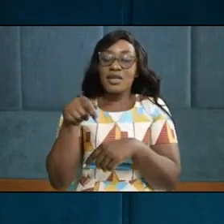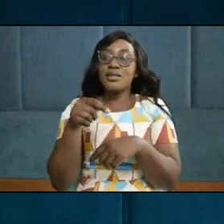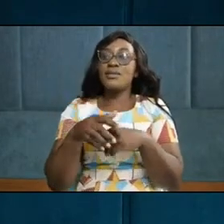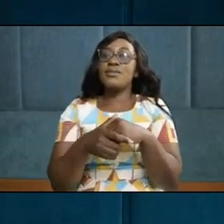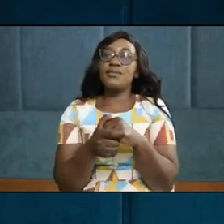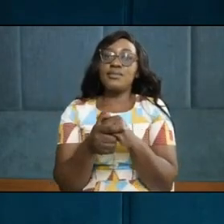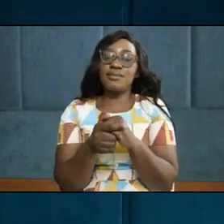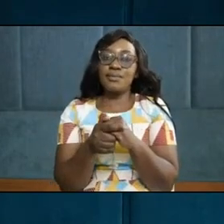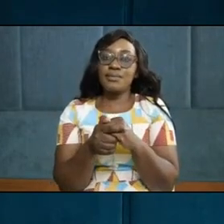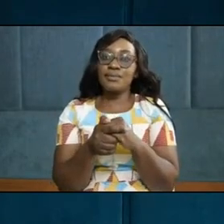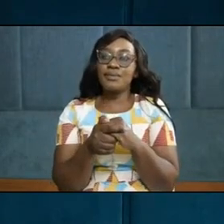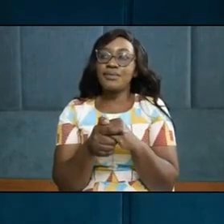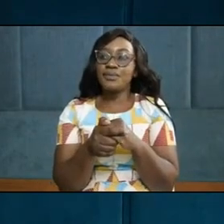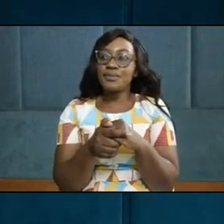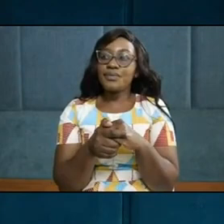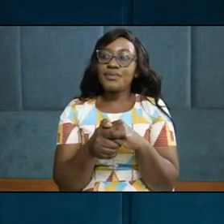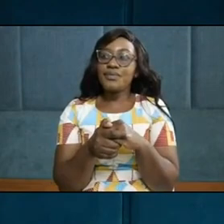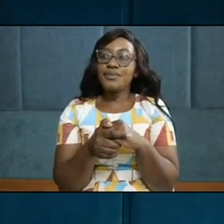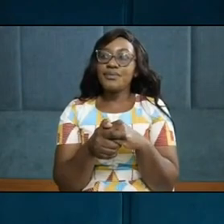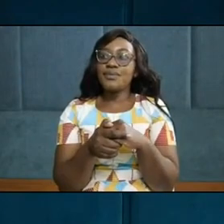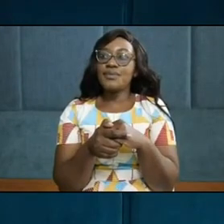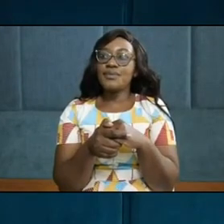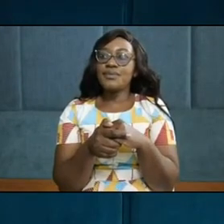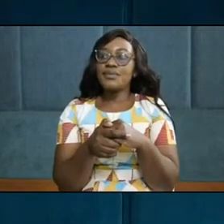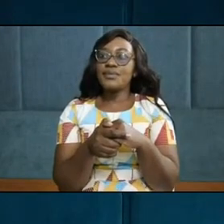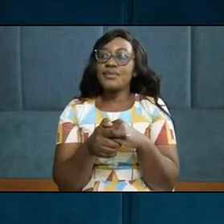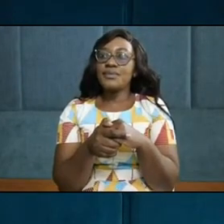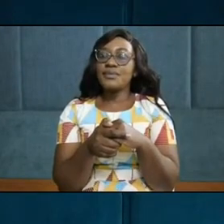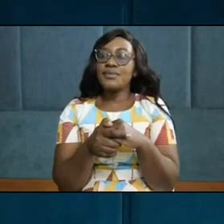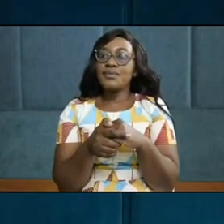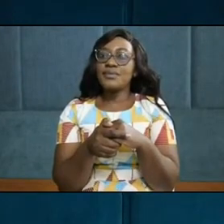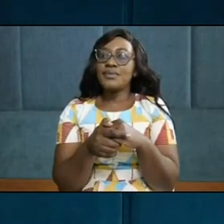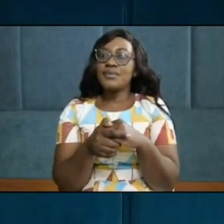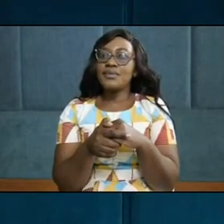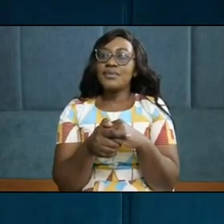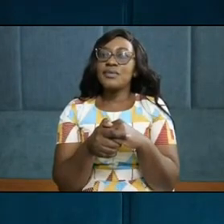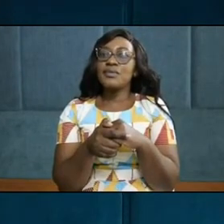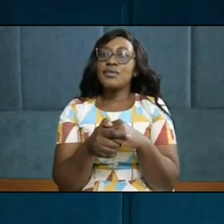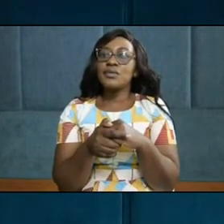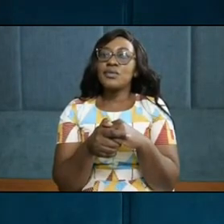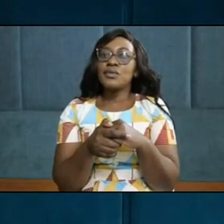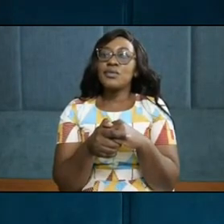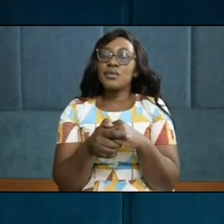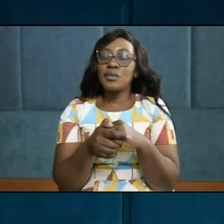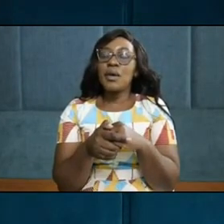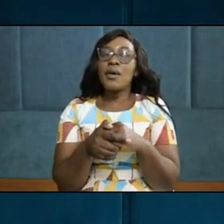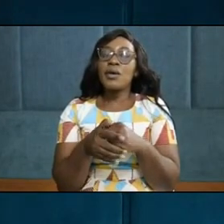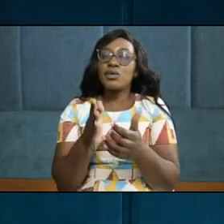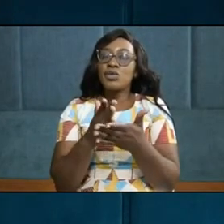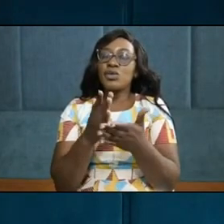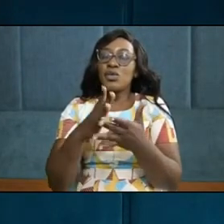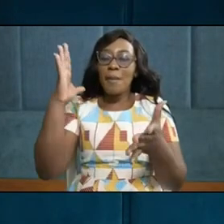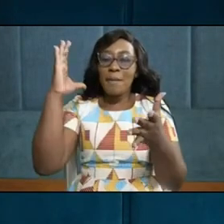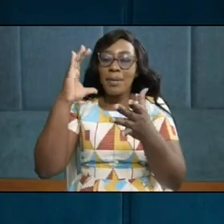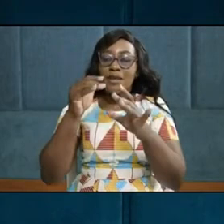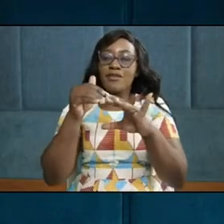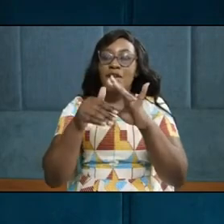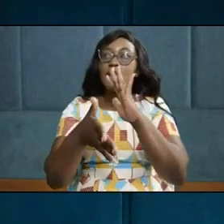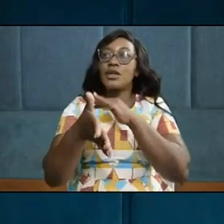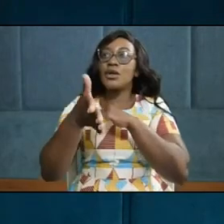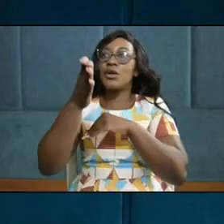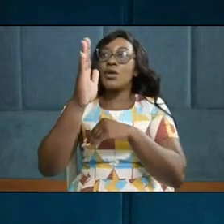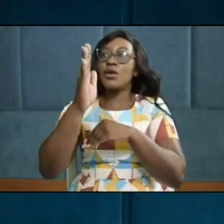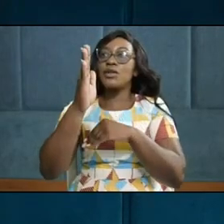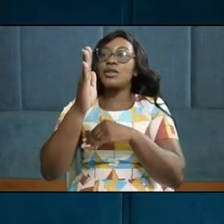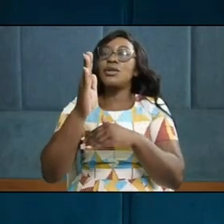us. We should have faith in God. We should believe in God. And that